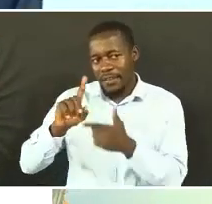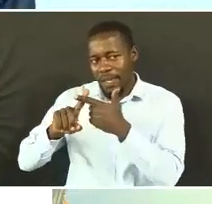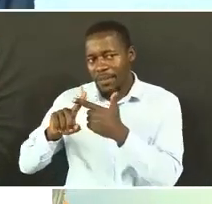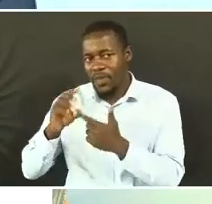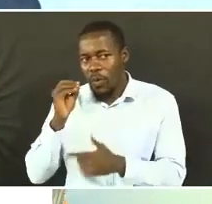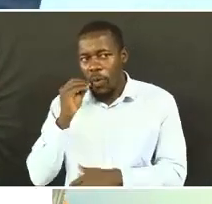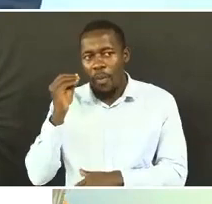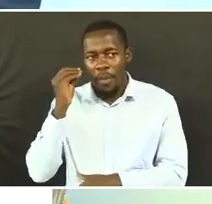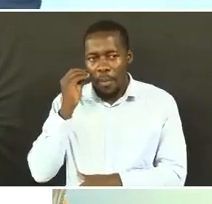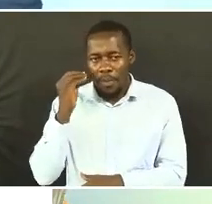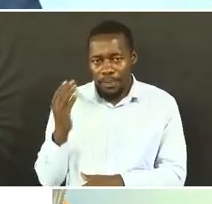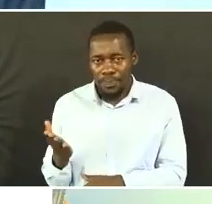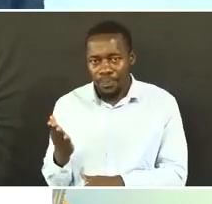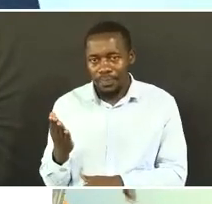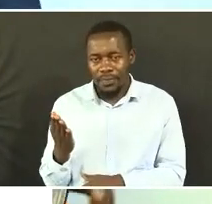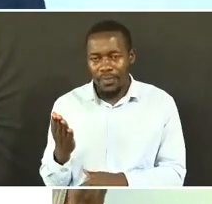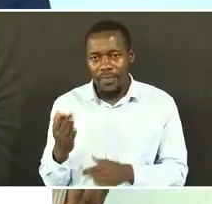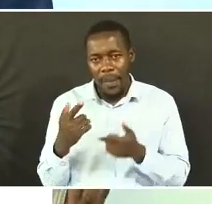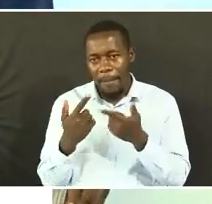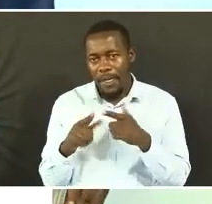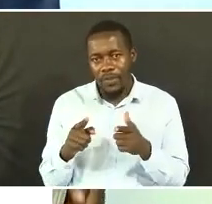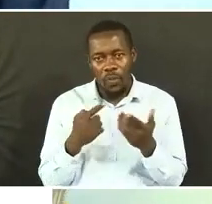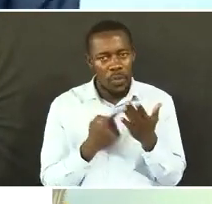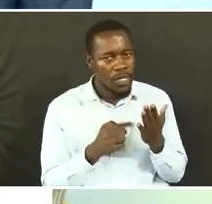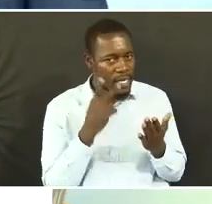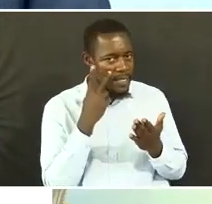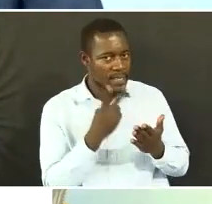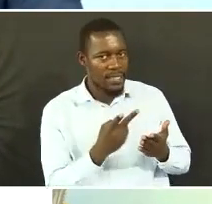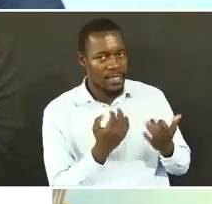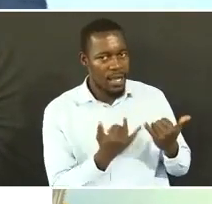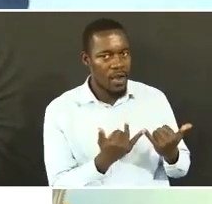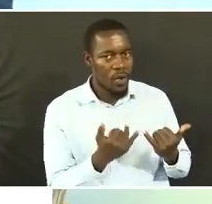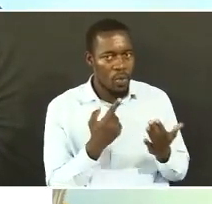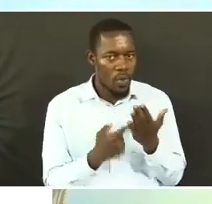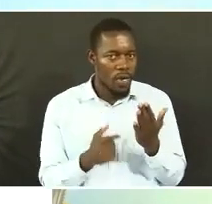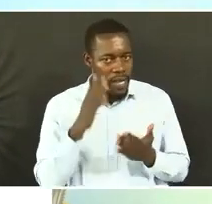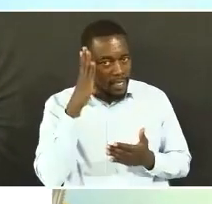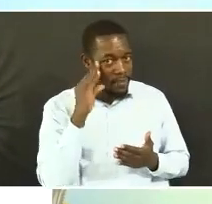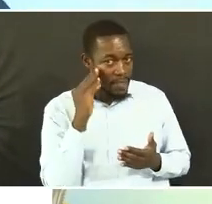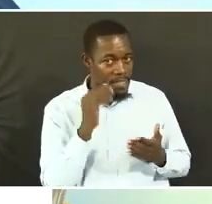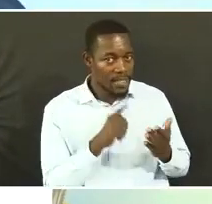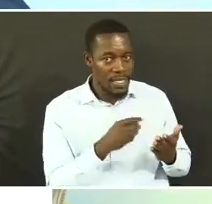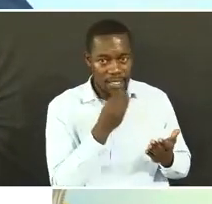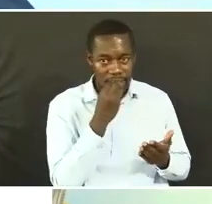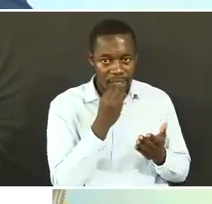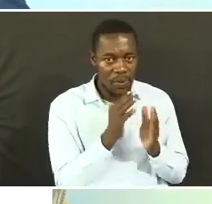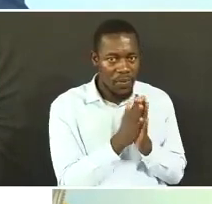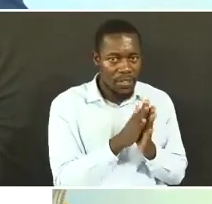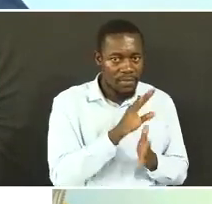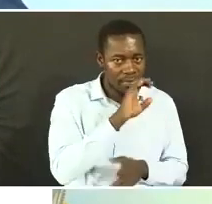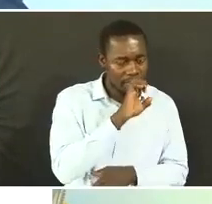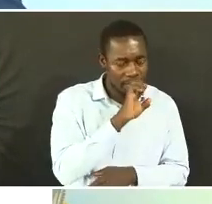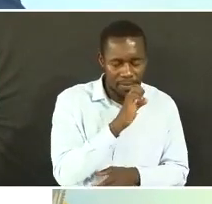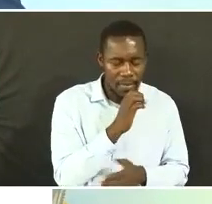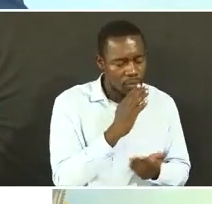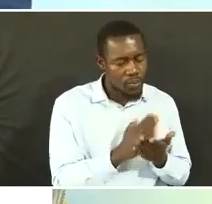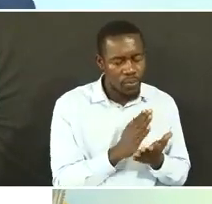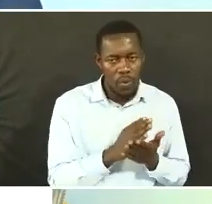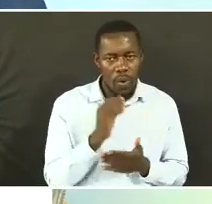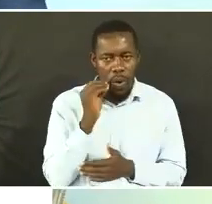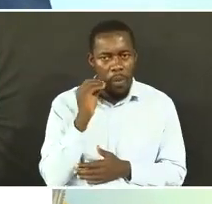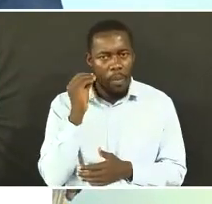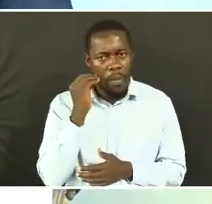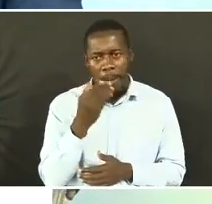when I contrast it to what I see from my masters in the pigsty. At least at home,